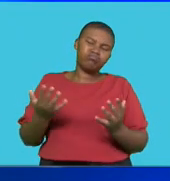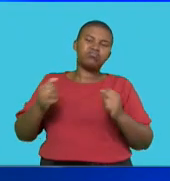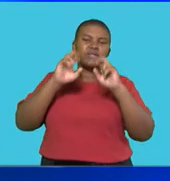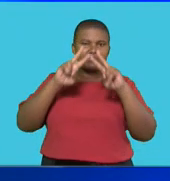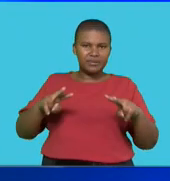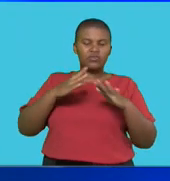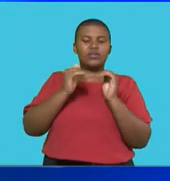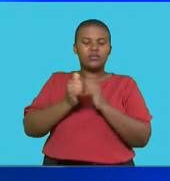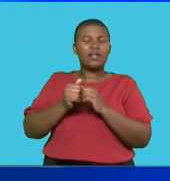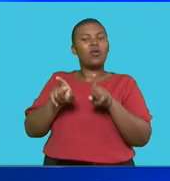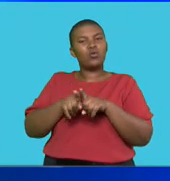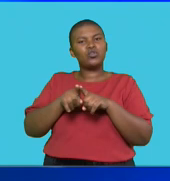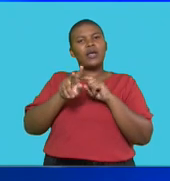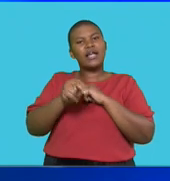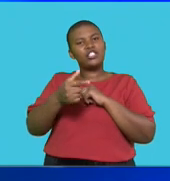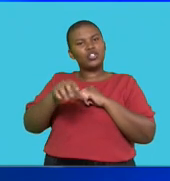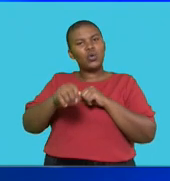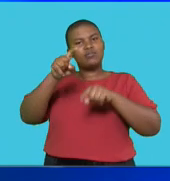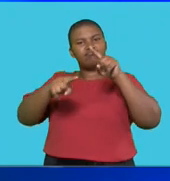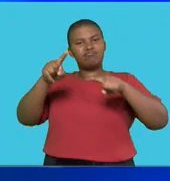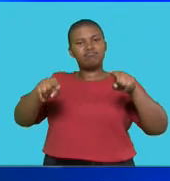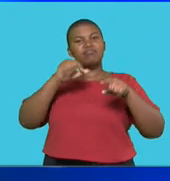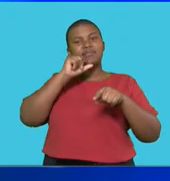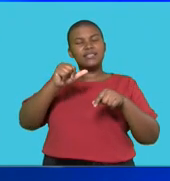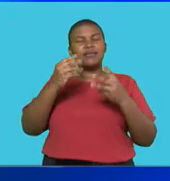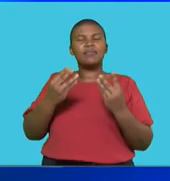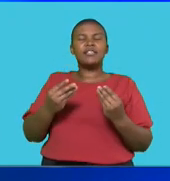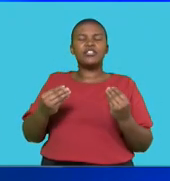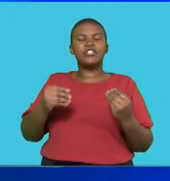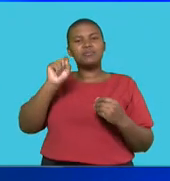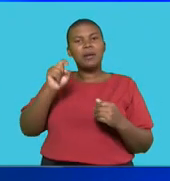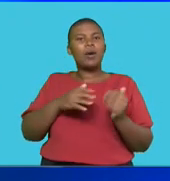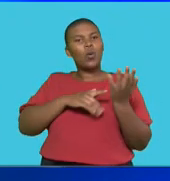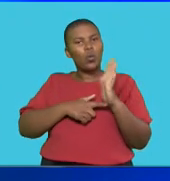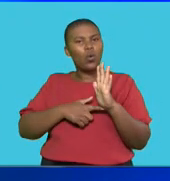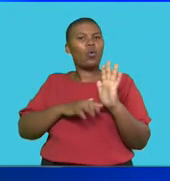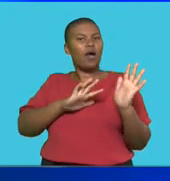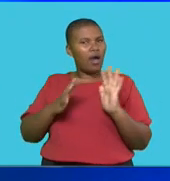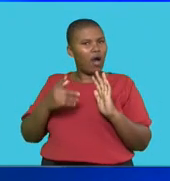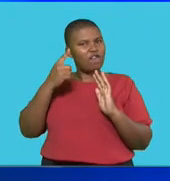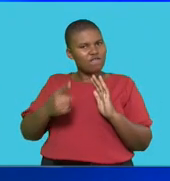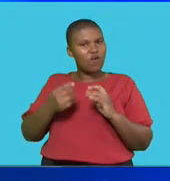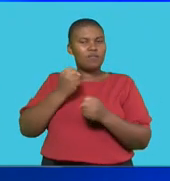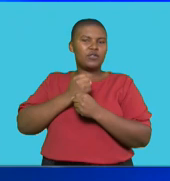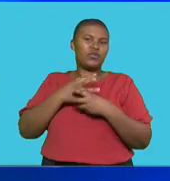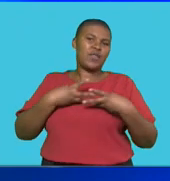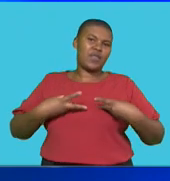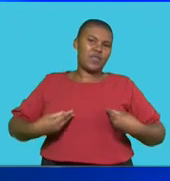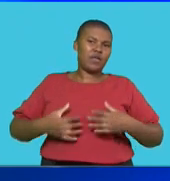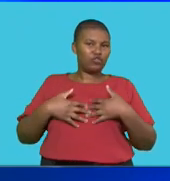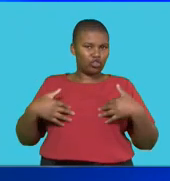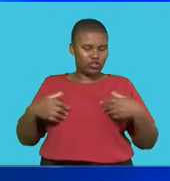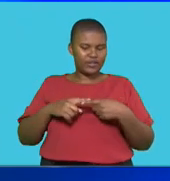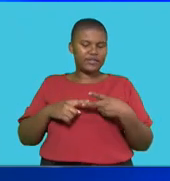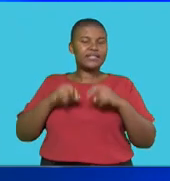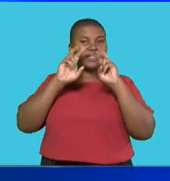alongside different organizations, prioritizes meditation as a way to a stress-free society. Now, its main objective is promoting peace